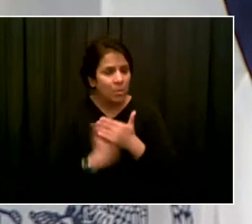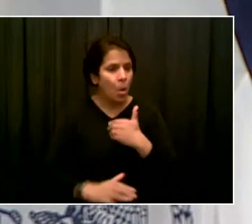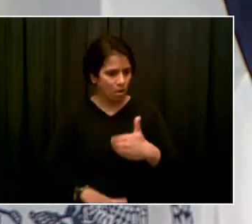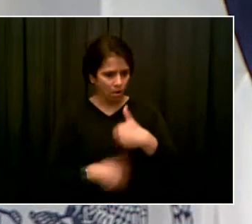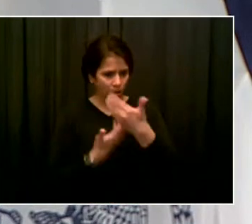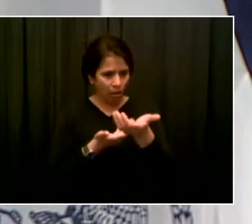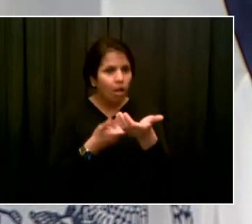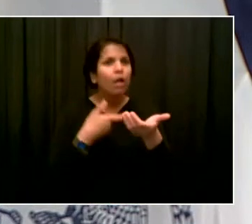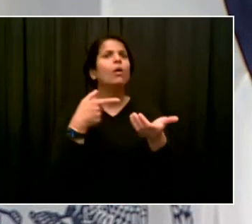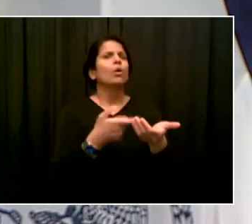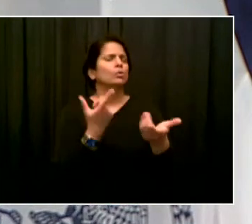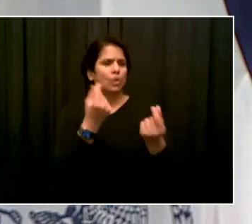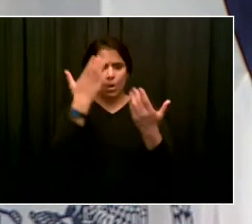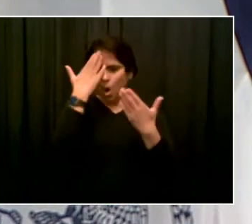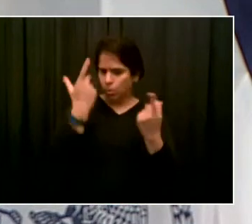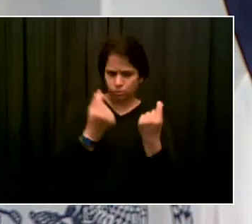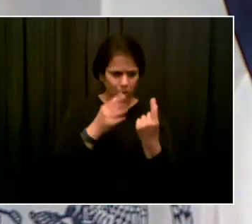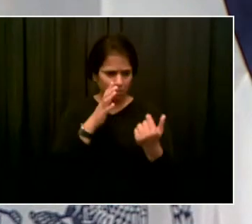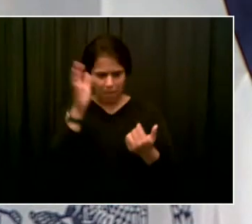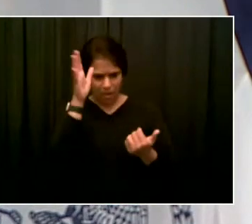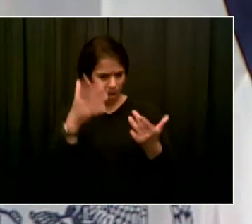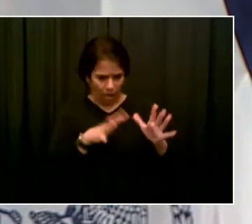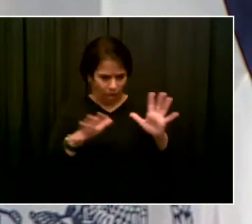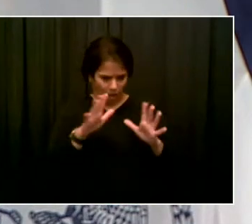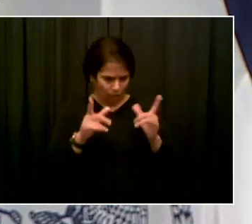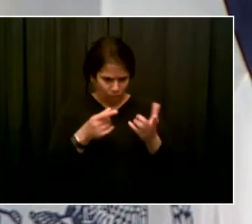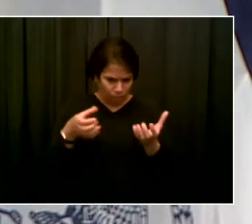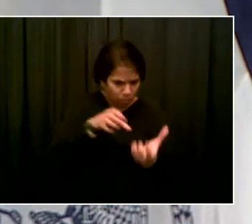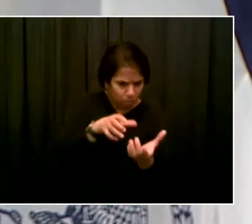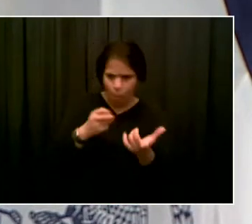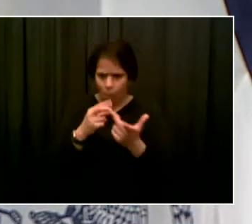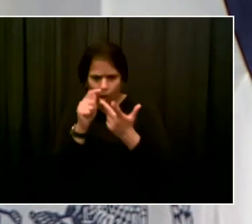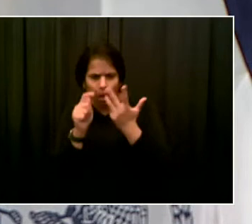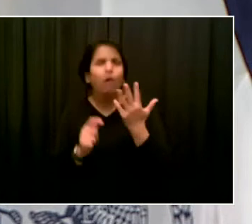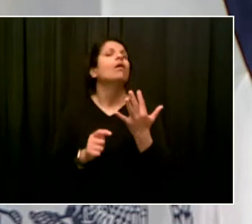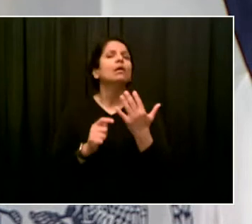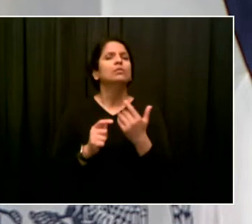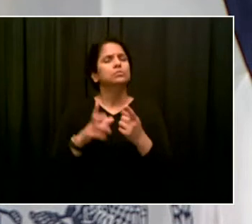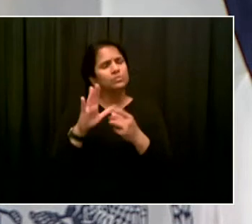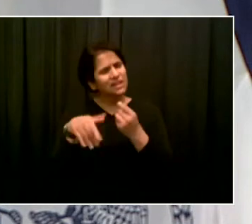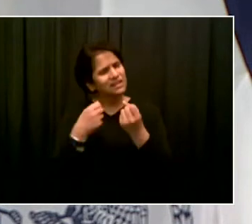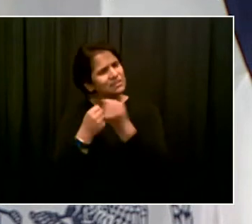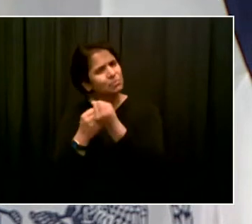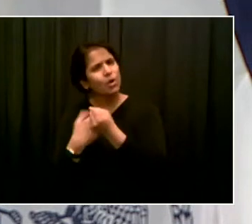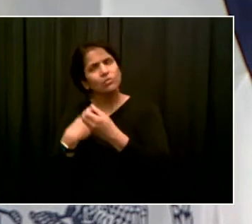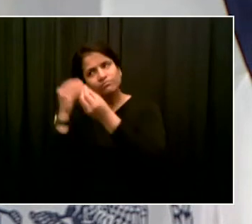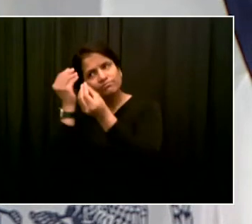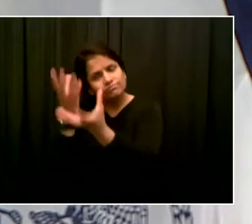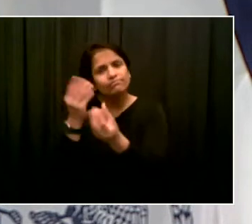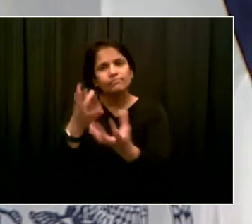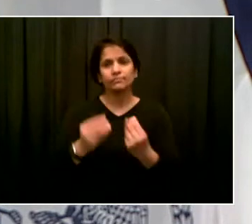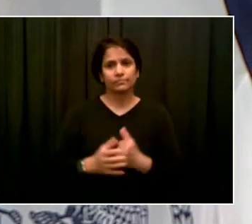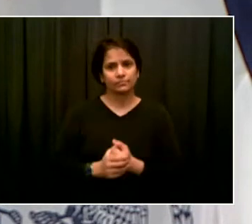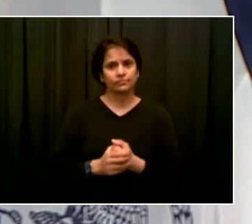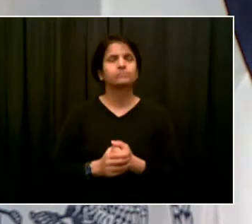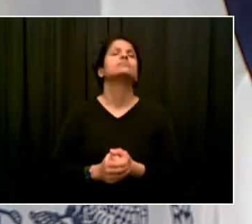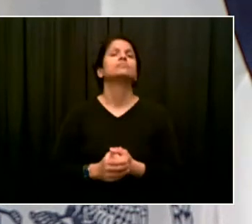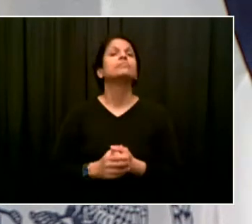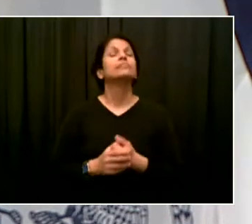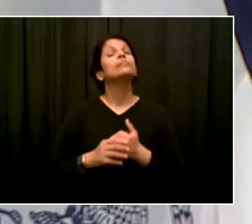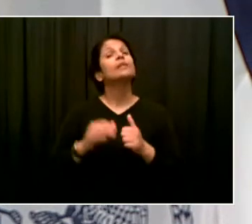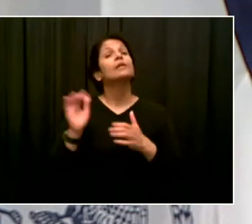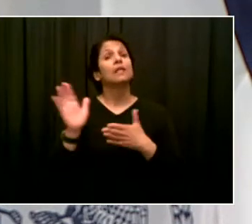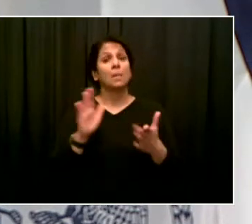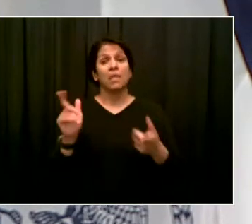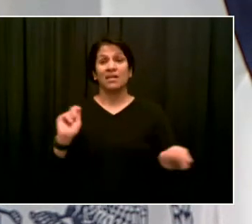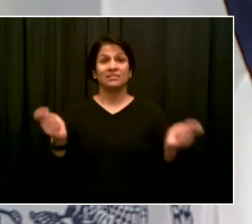a support system. The difference is, since the coronavirus crisis, we really reassessed